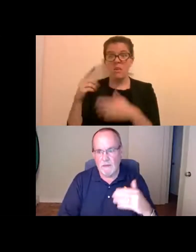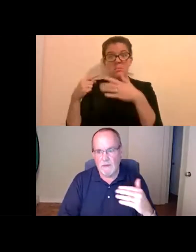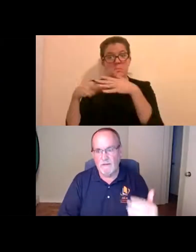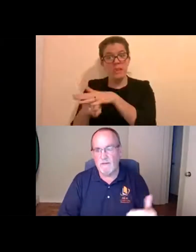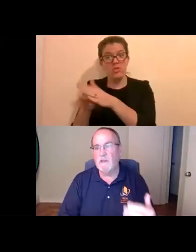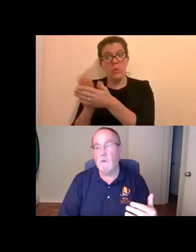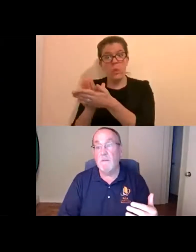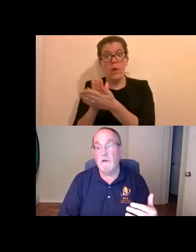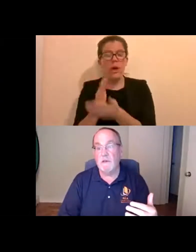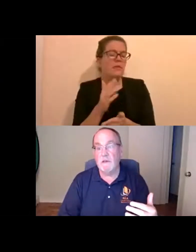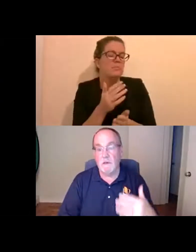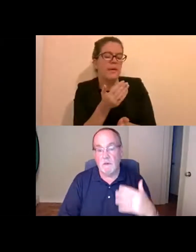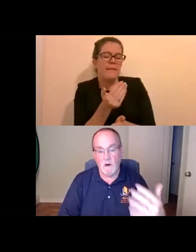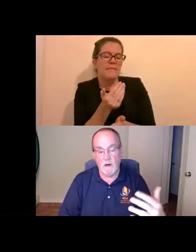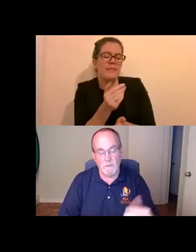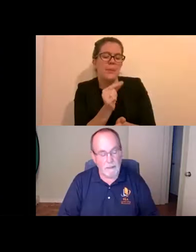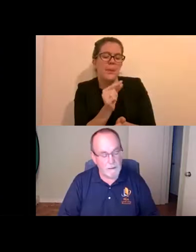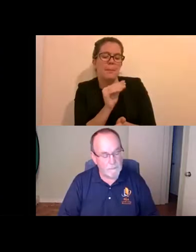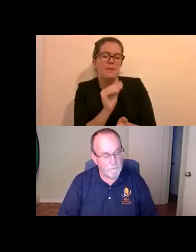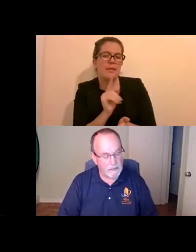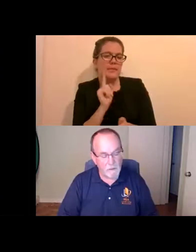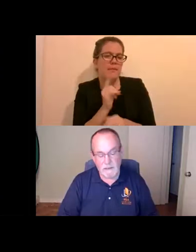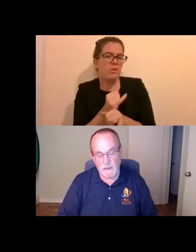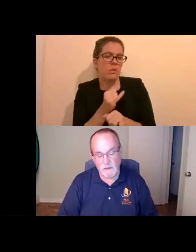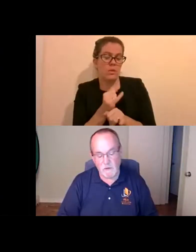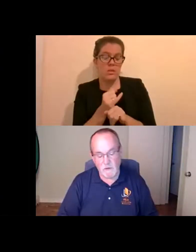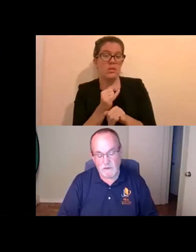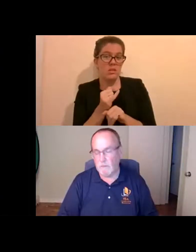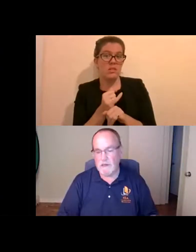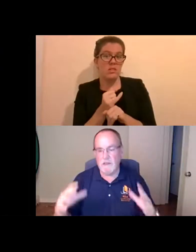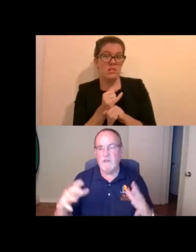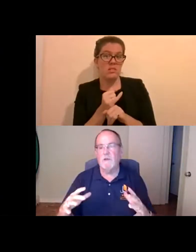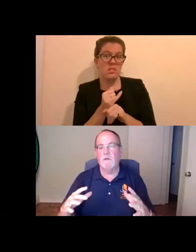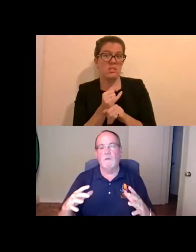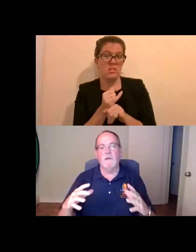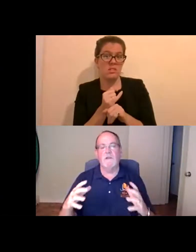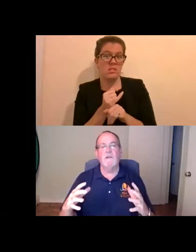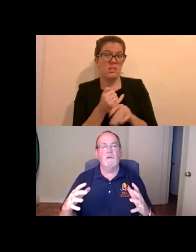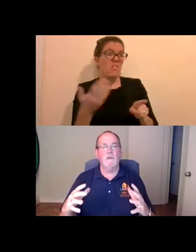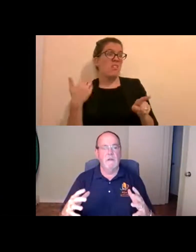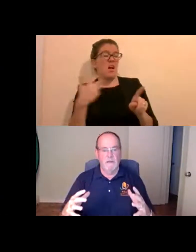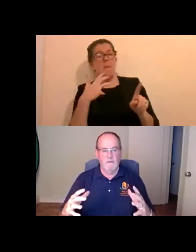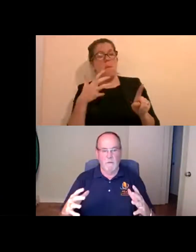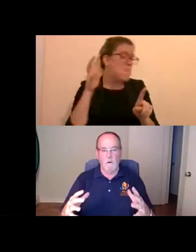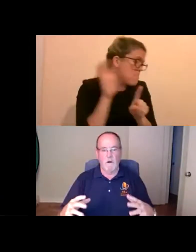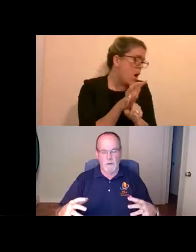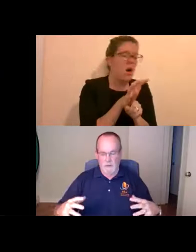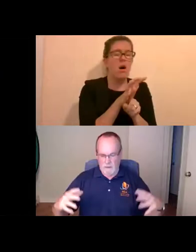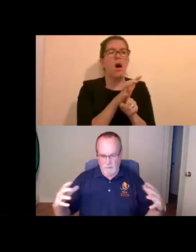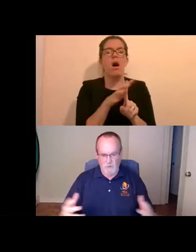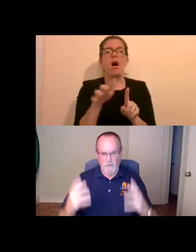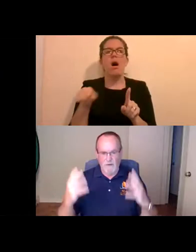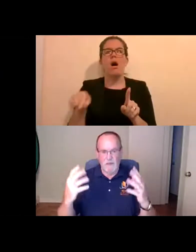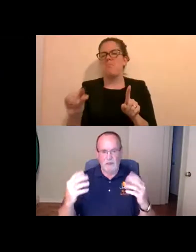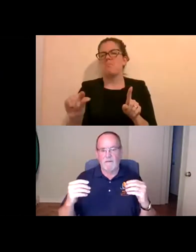only about 15 to 20% who are at the residential schools. And the residential schools were essential for